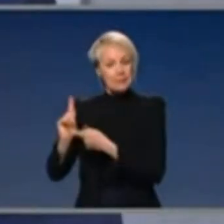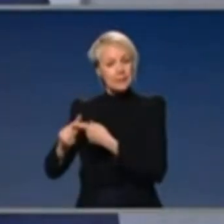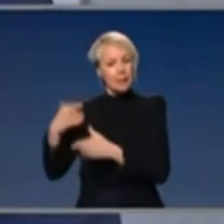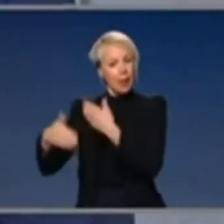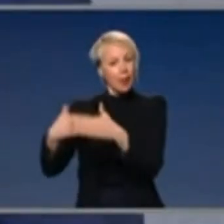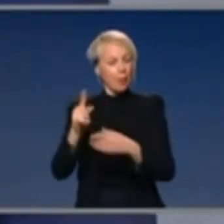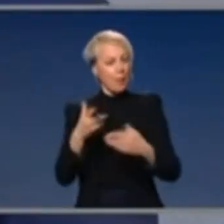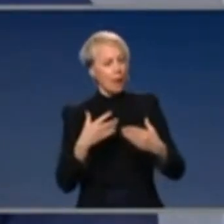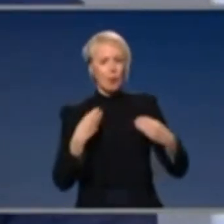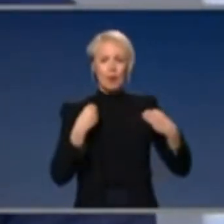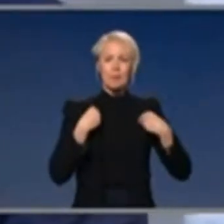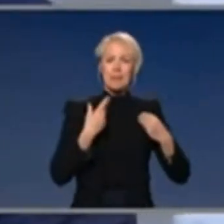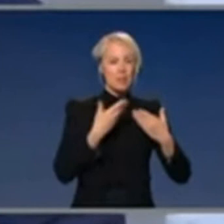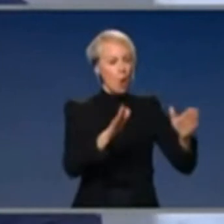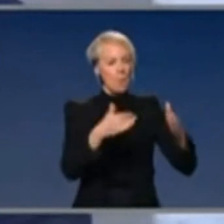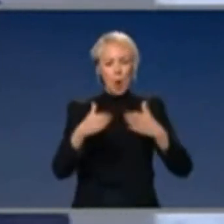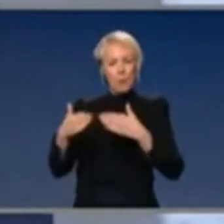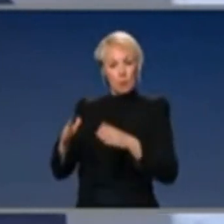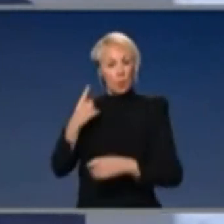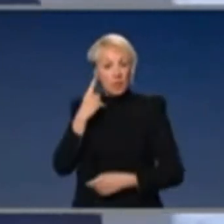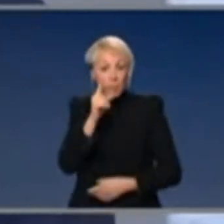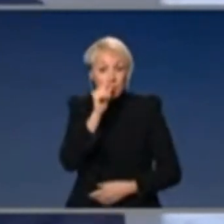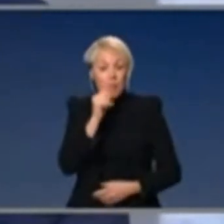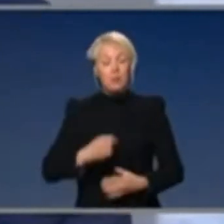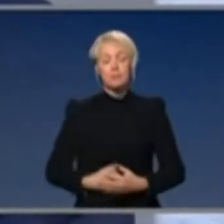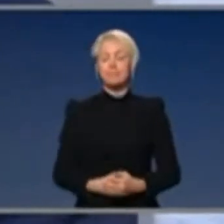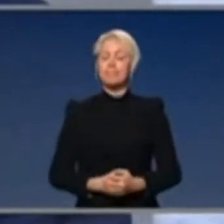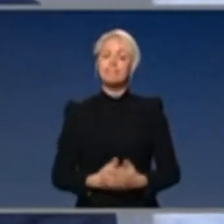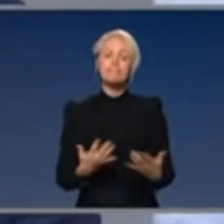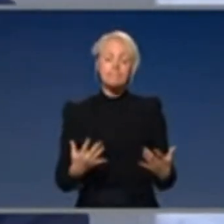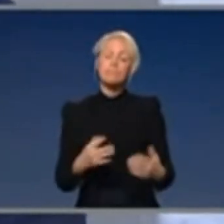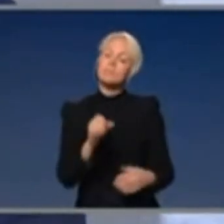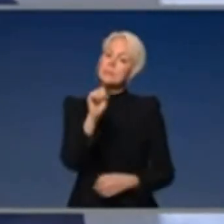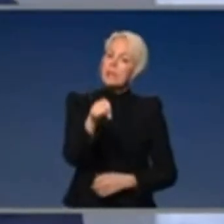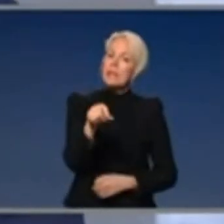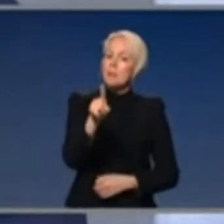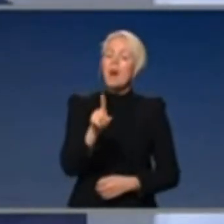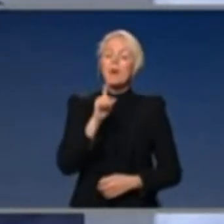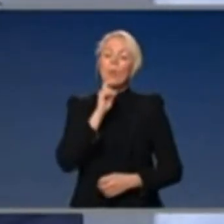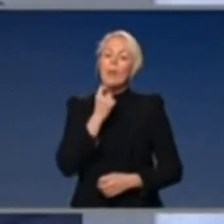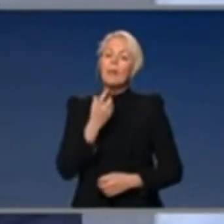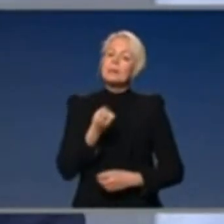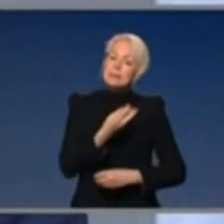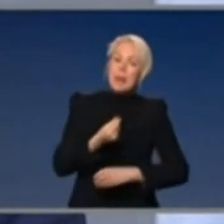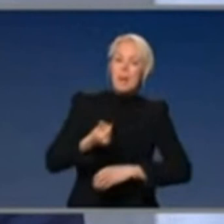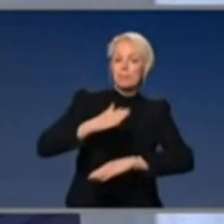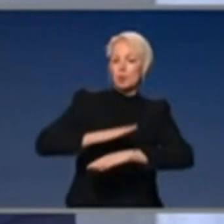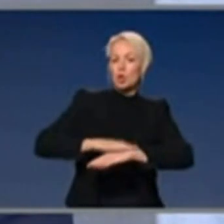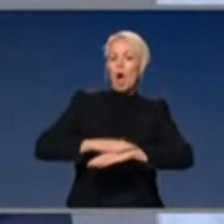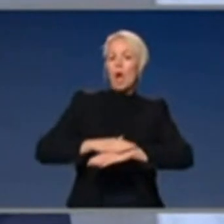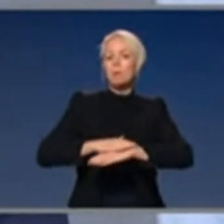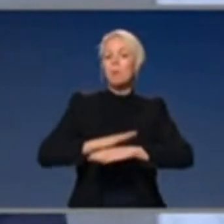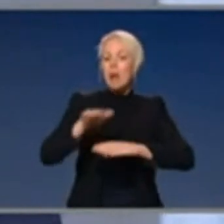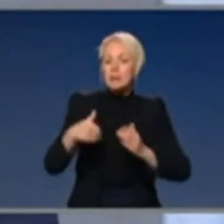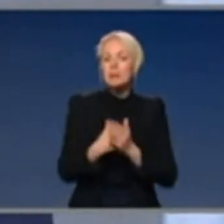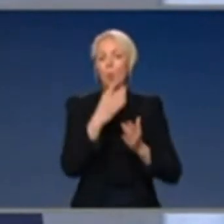Yeah, I do, but it'll take some time. I mean, the setbacks in Victoria are serious and significant, and that is devastating